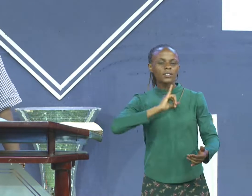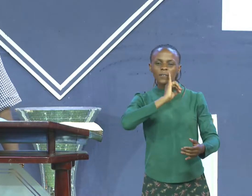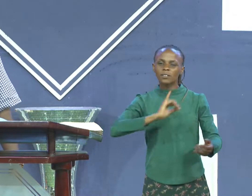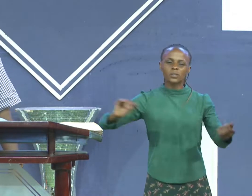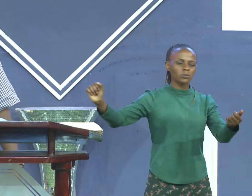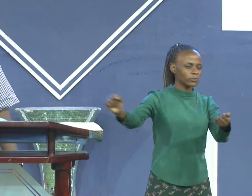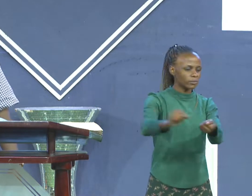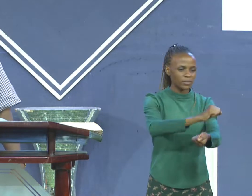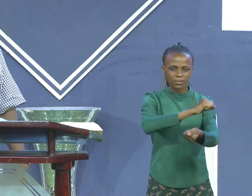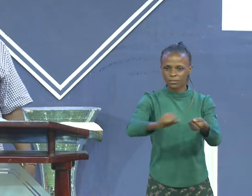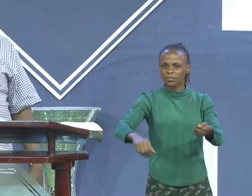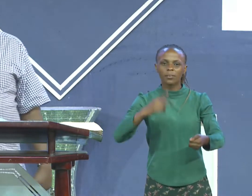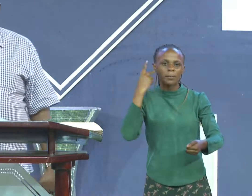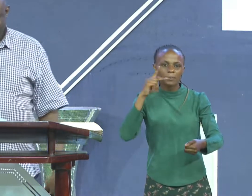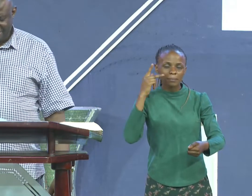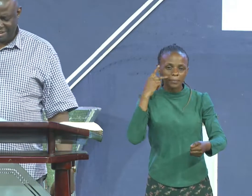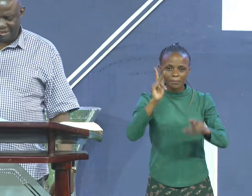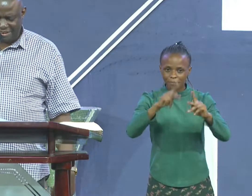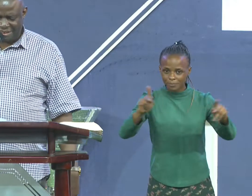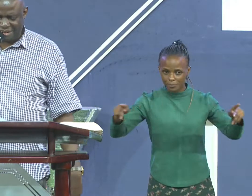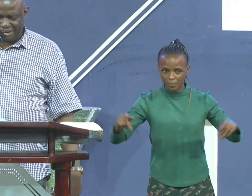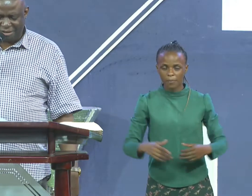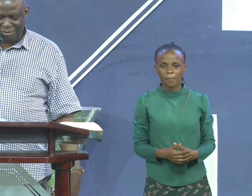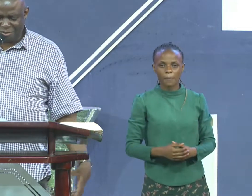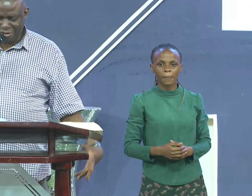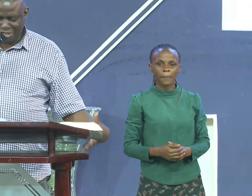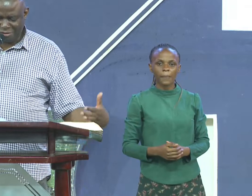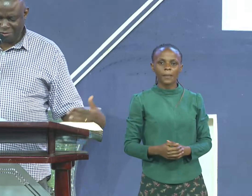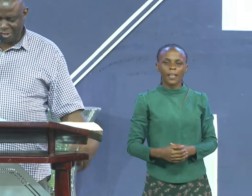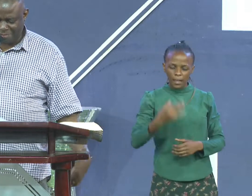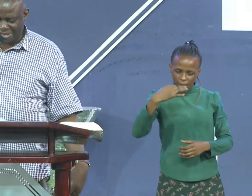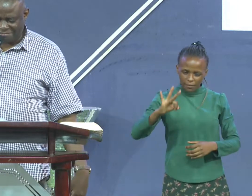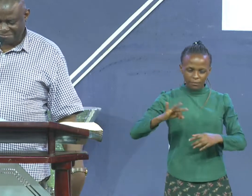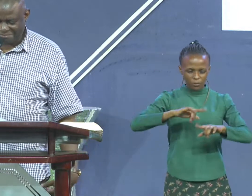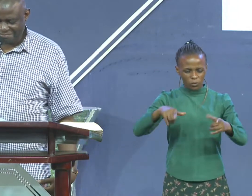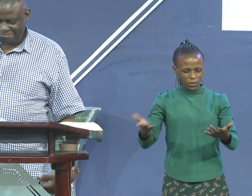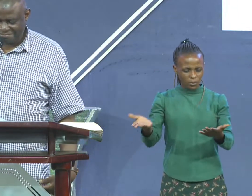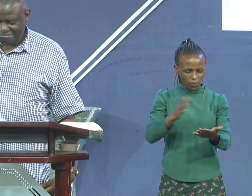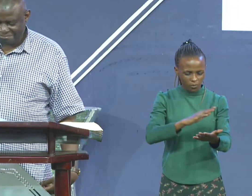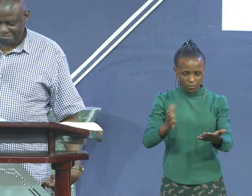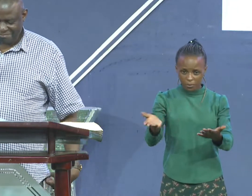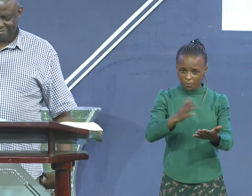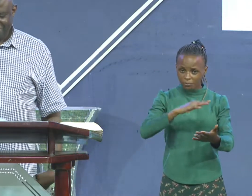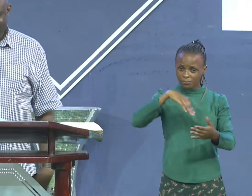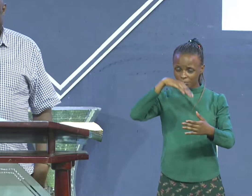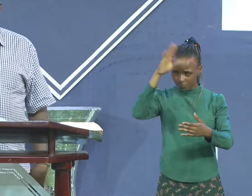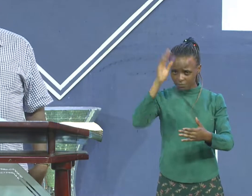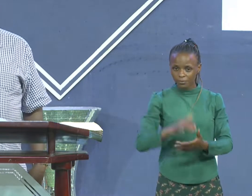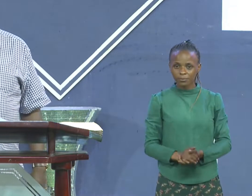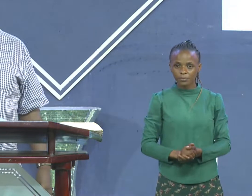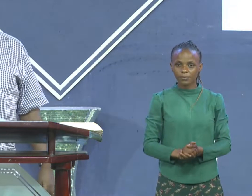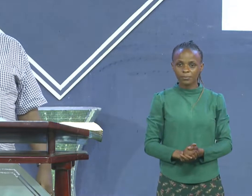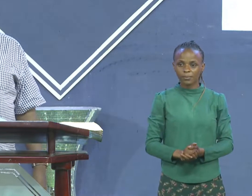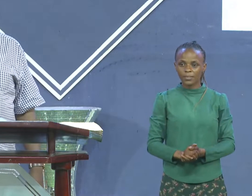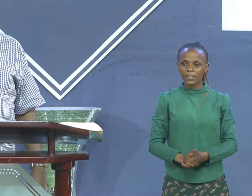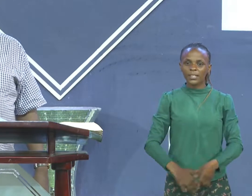abaana ba Isirayiri okuzikiriza omuperezi. If you continue flipping, era bwe weeyongerayo ng'obikkula, even